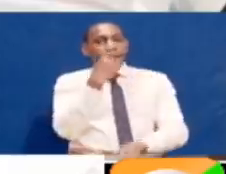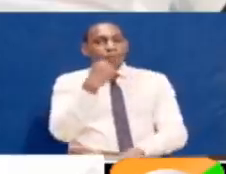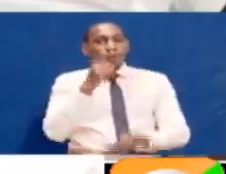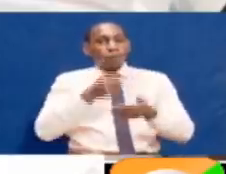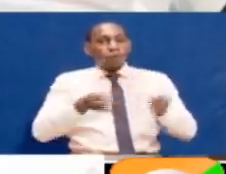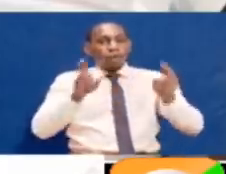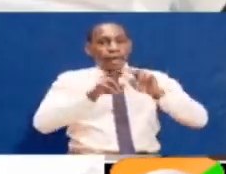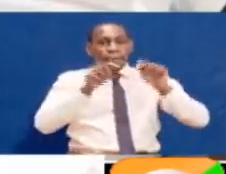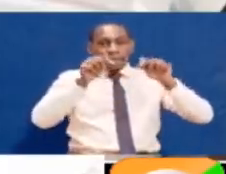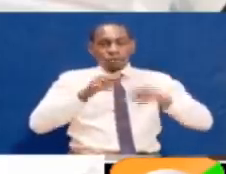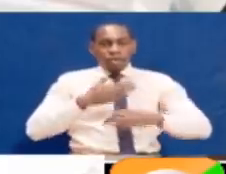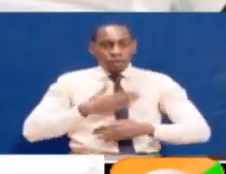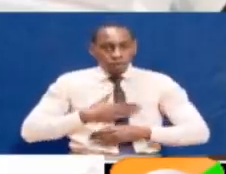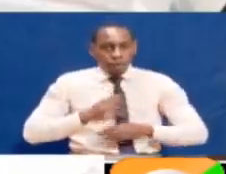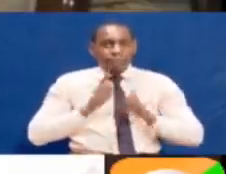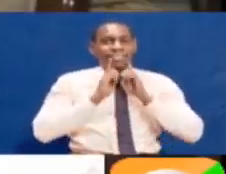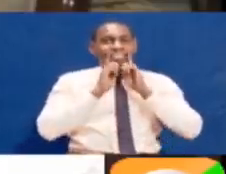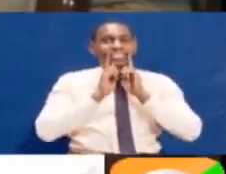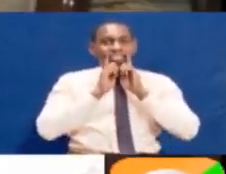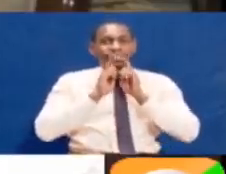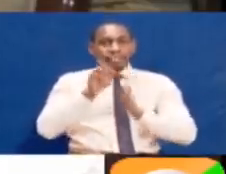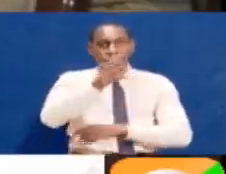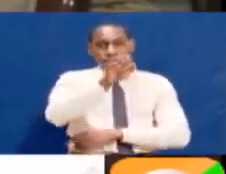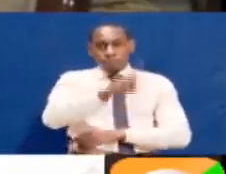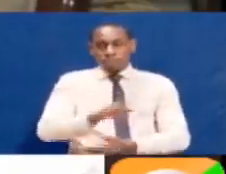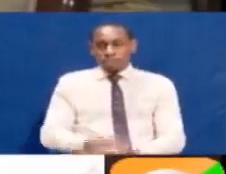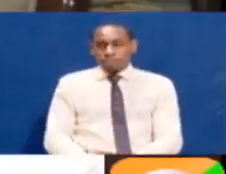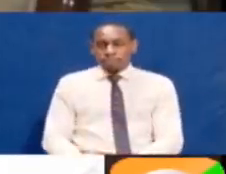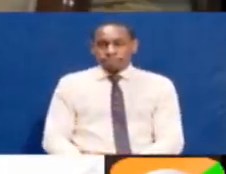for what happened today, Honorable Murkomen?